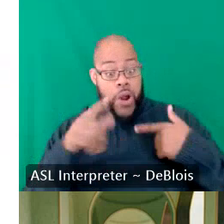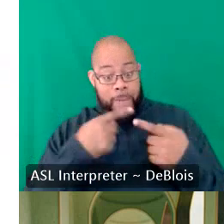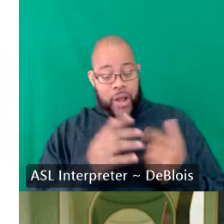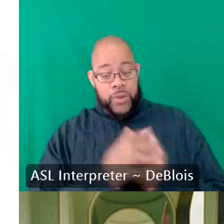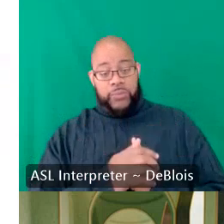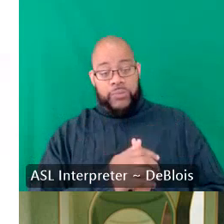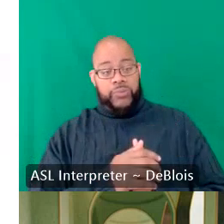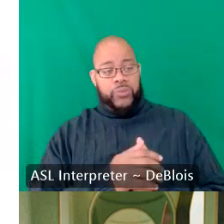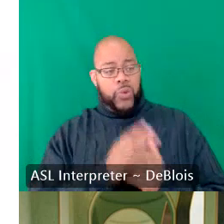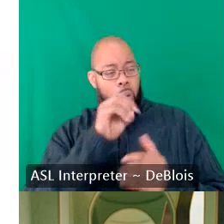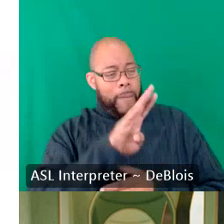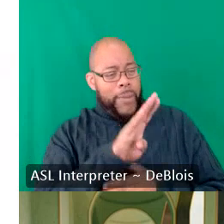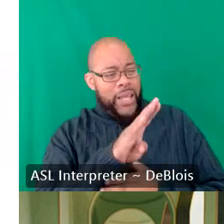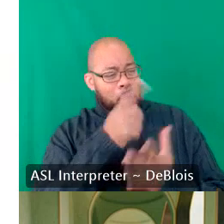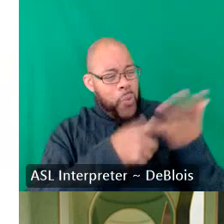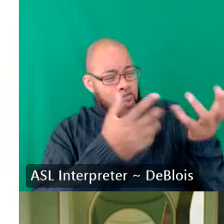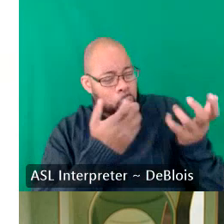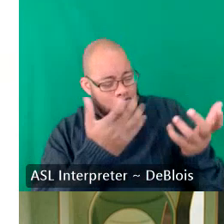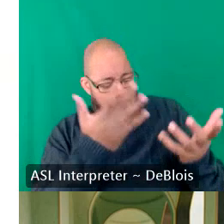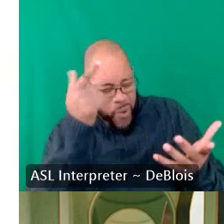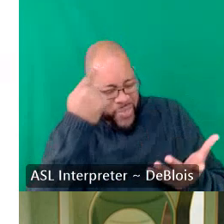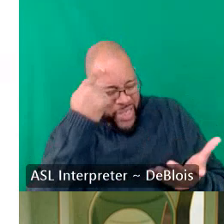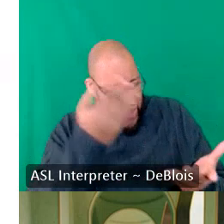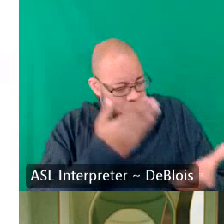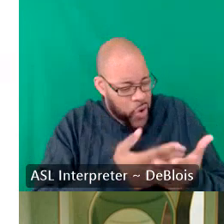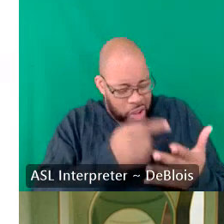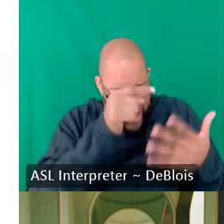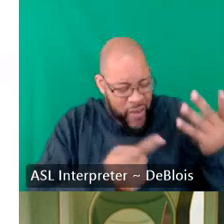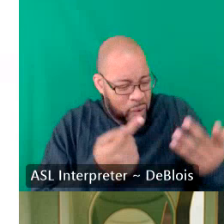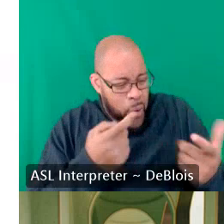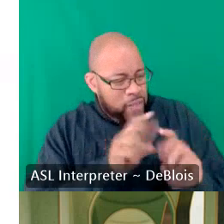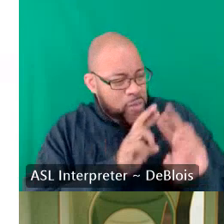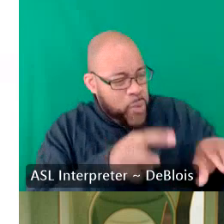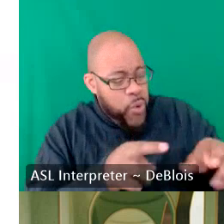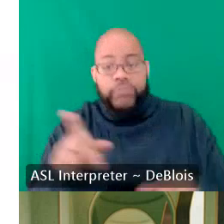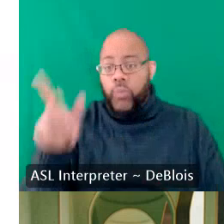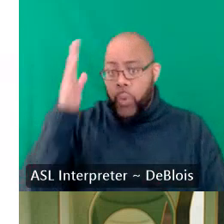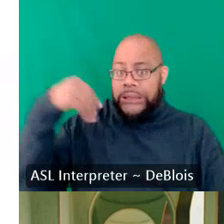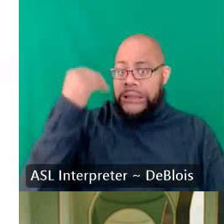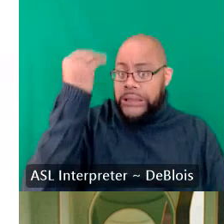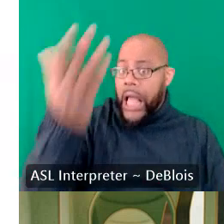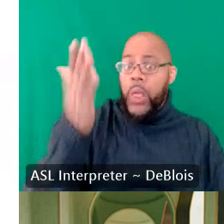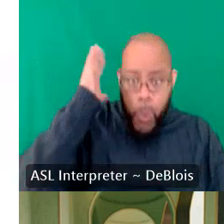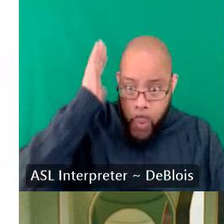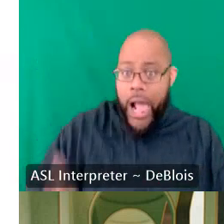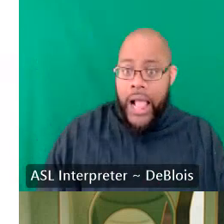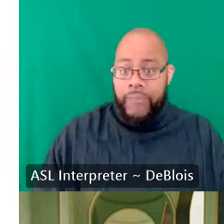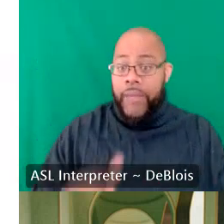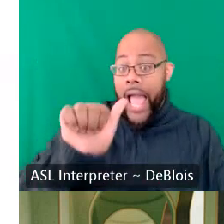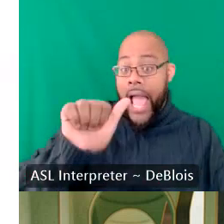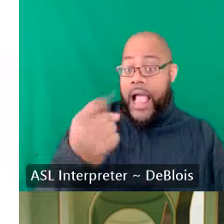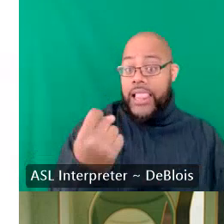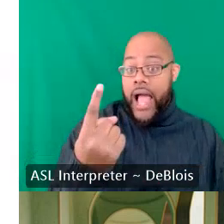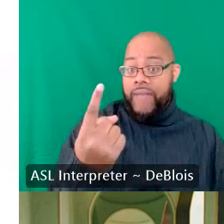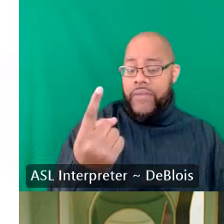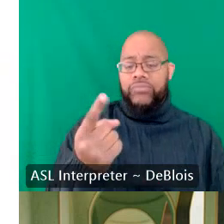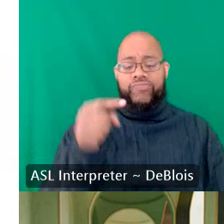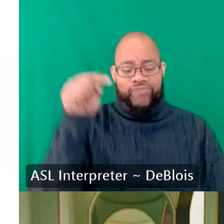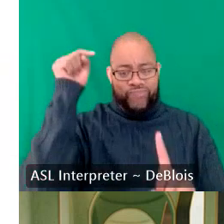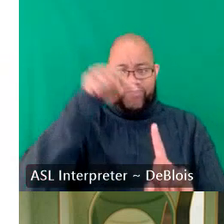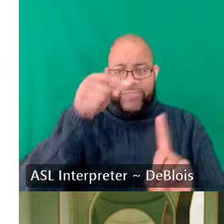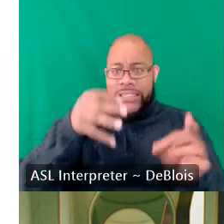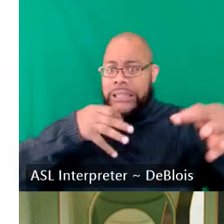does OMB want, what do they think good is, they tell you. And A-11 is where they